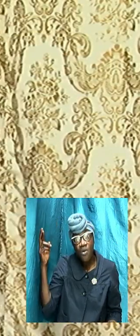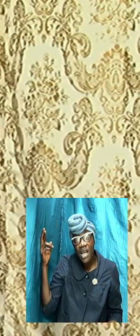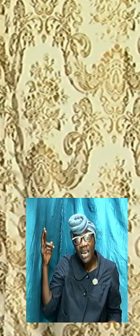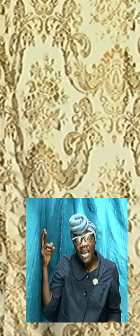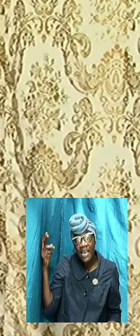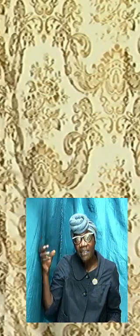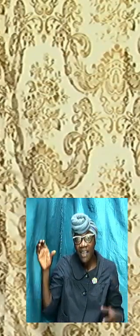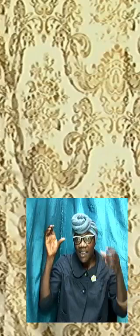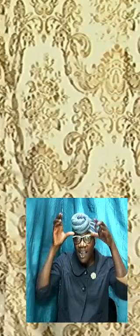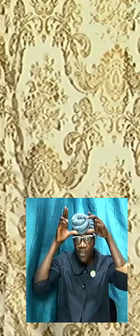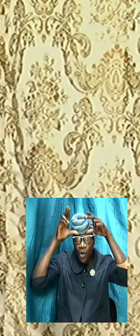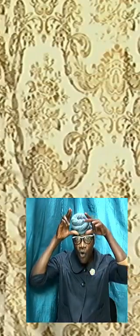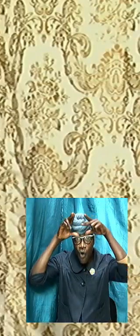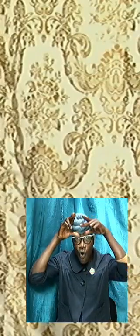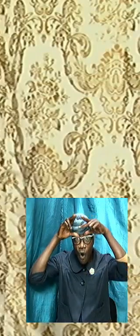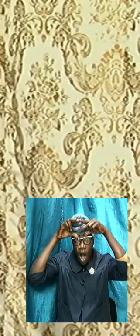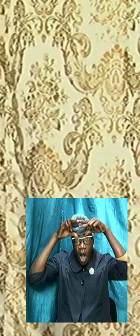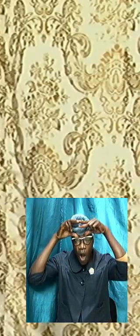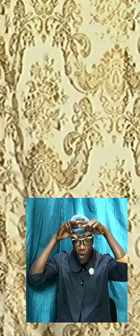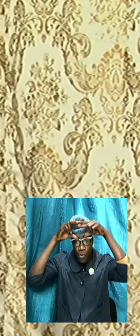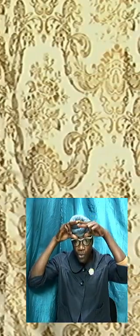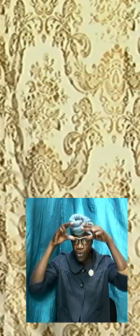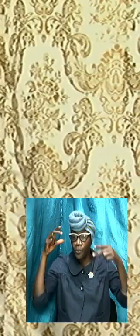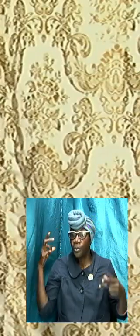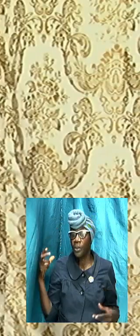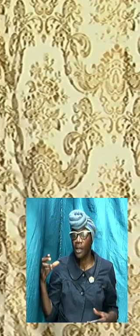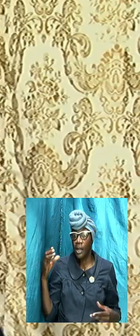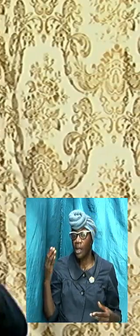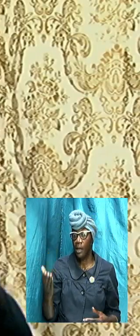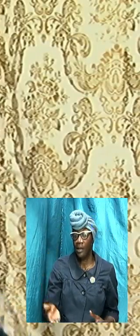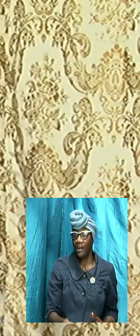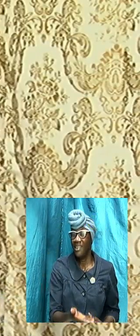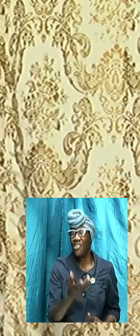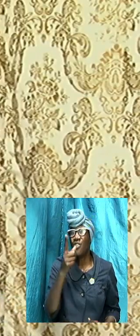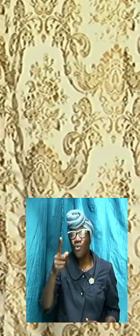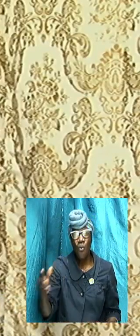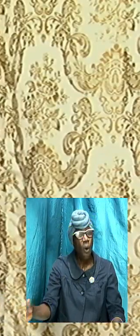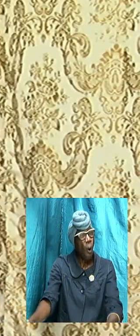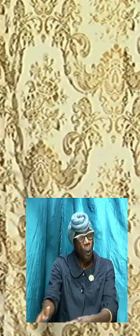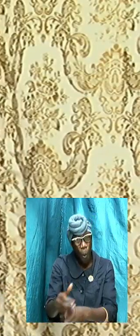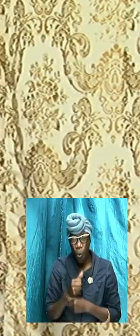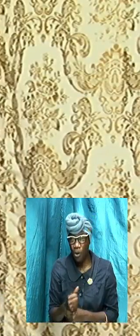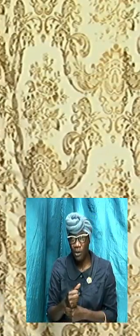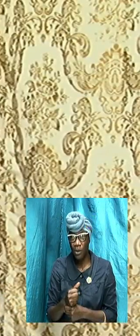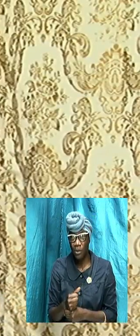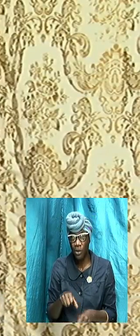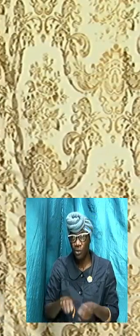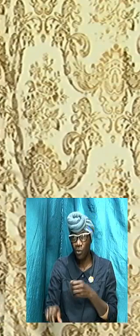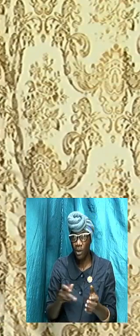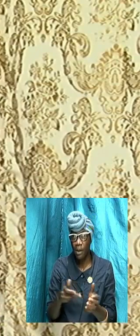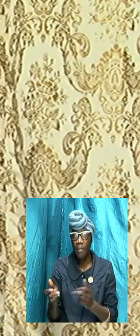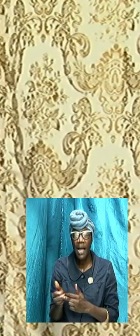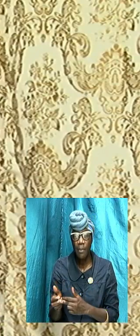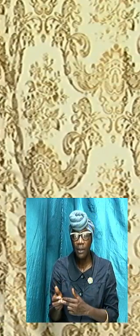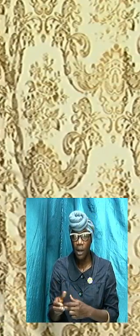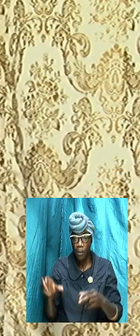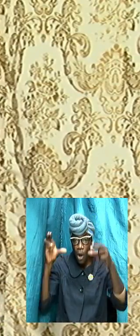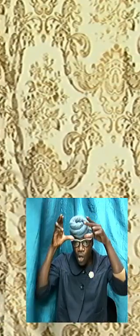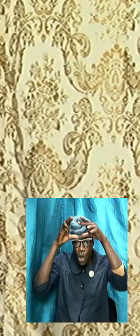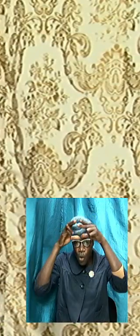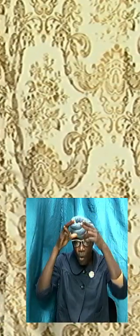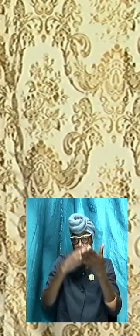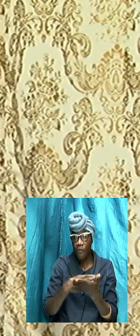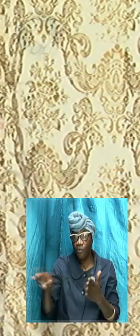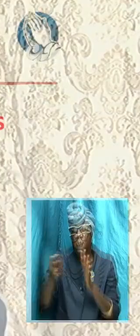some crowns ahead of you, there's something destined for you, amen, you're going to hold out. So the Bible talk about the crown of